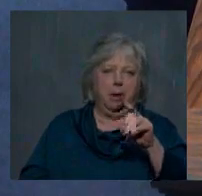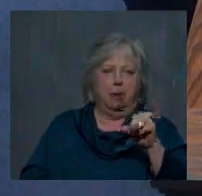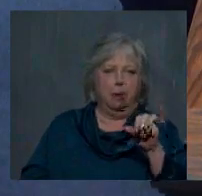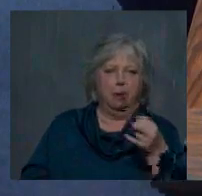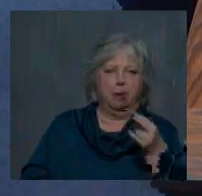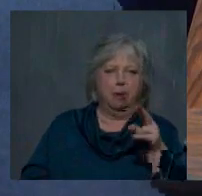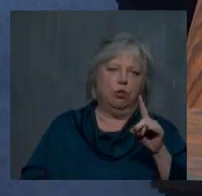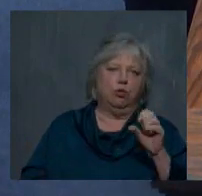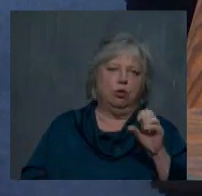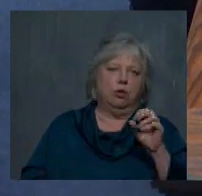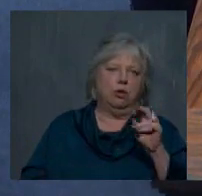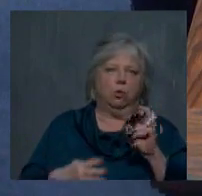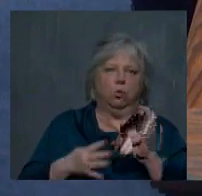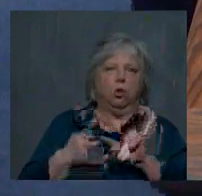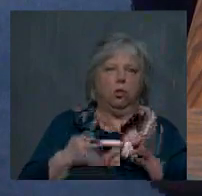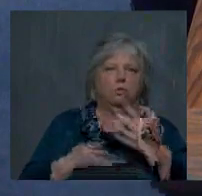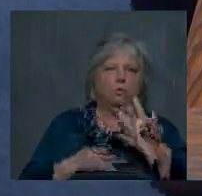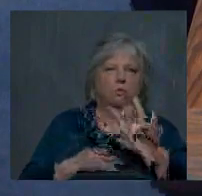four core.